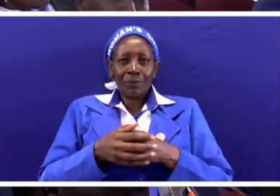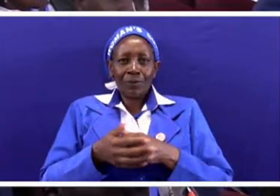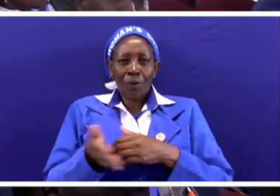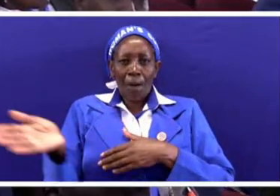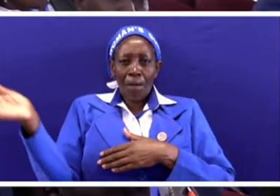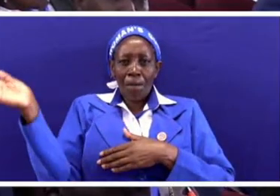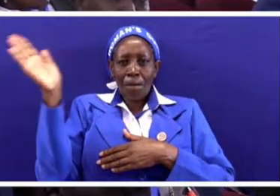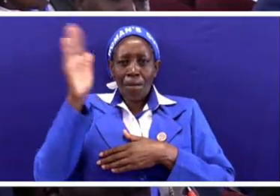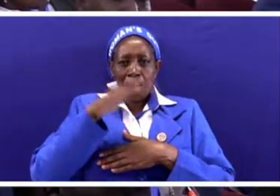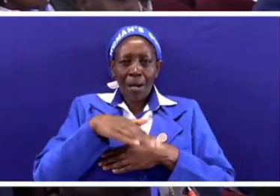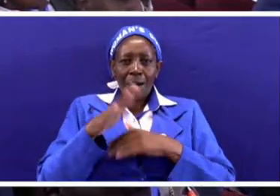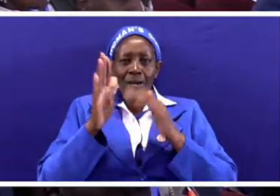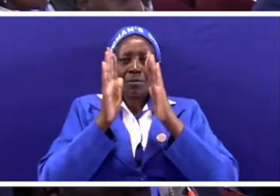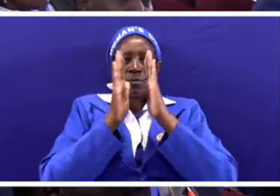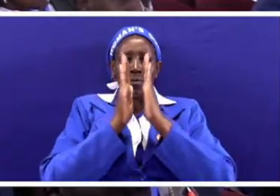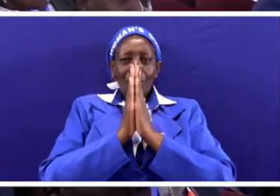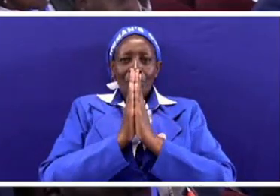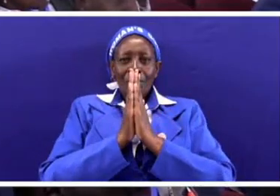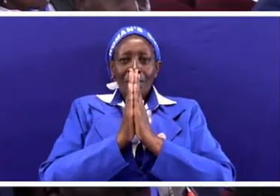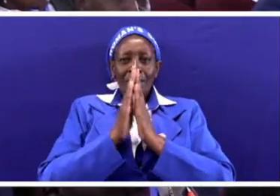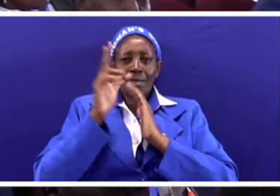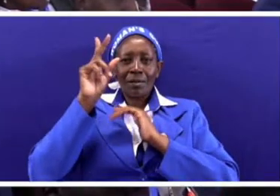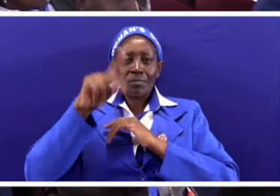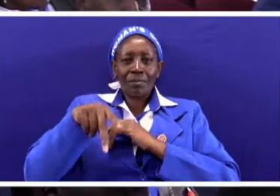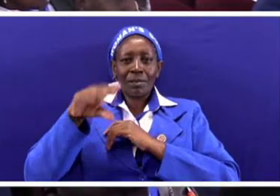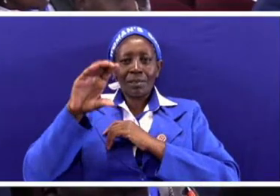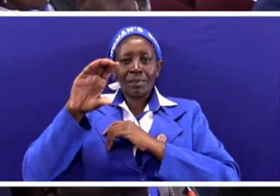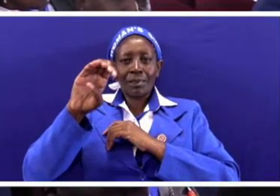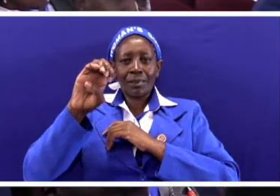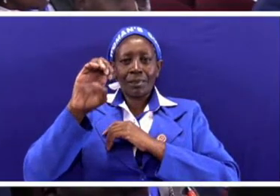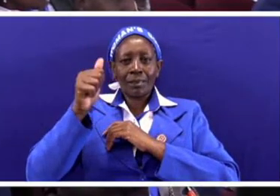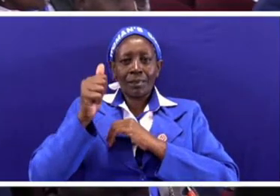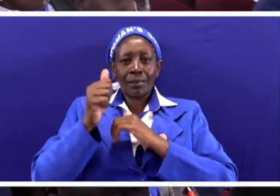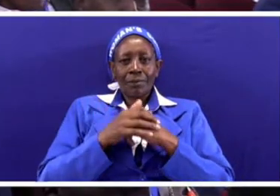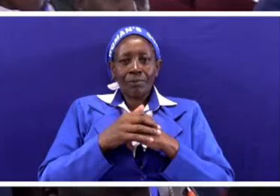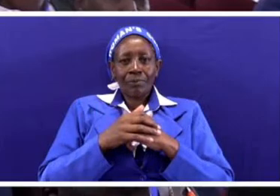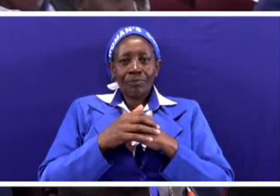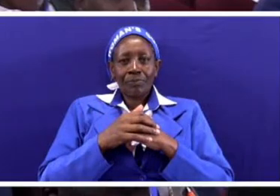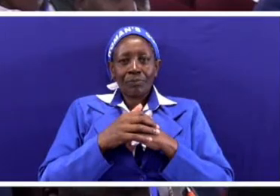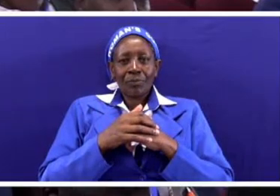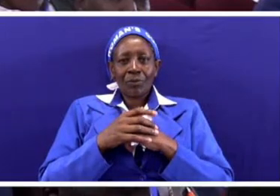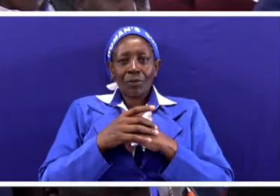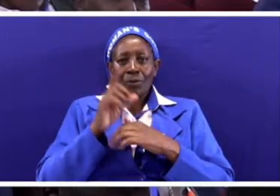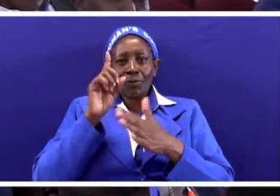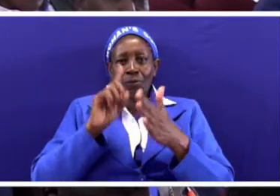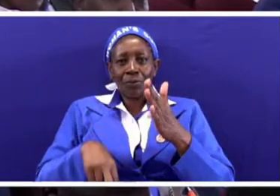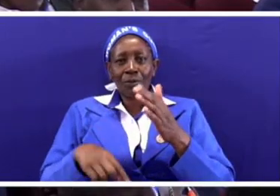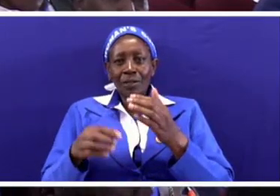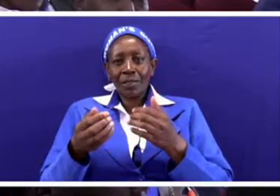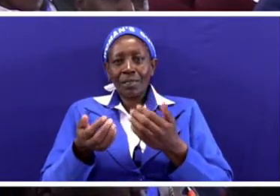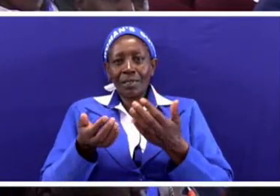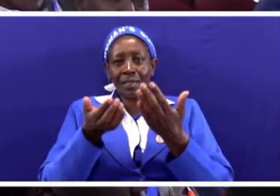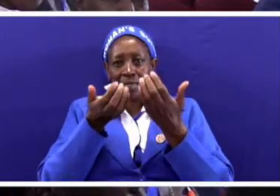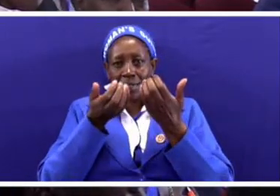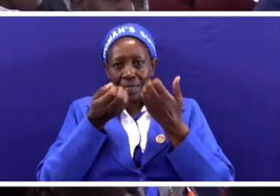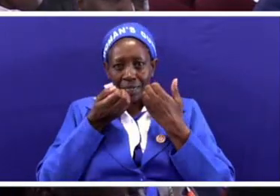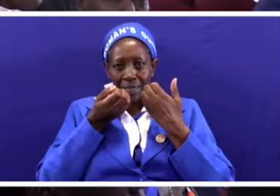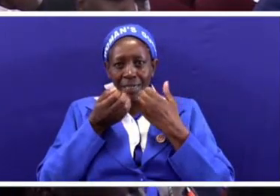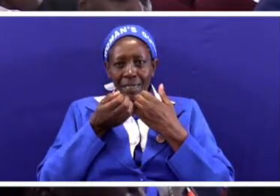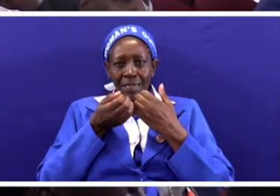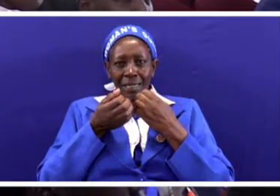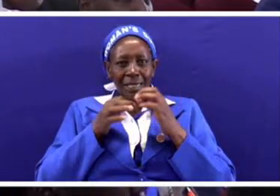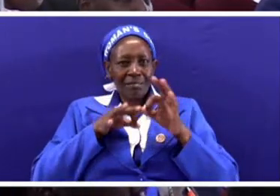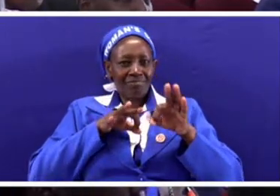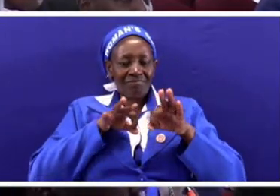the Presbyterian Church of East Africa to get what they need? We cannot overemphasize